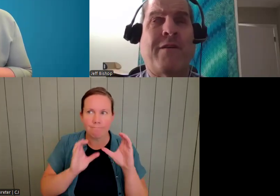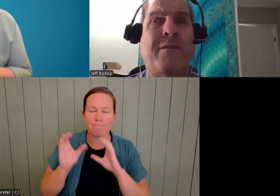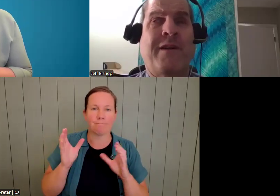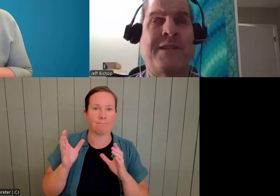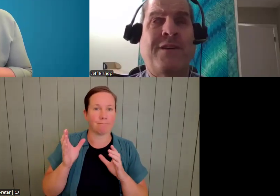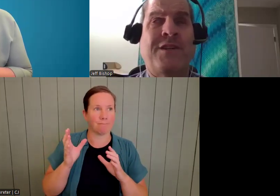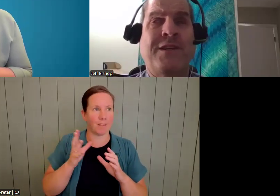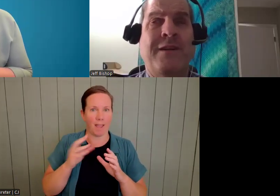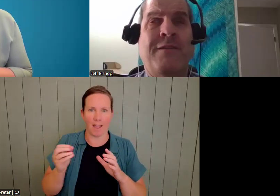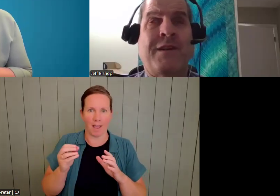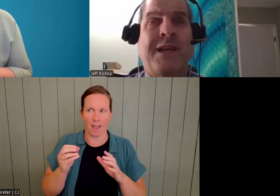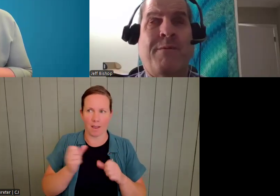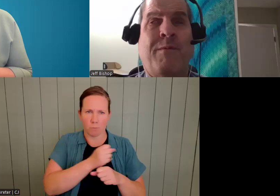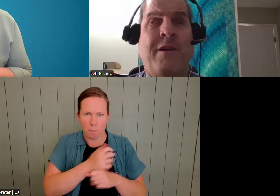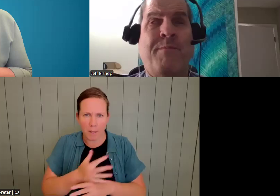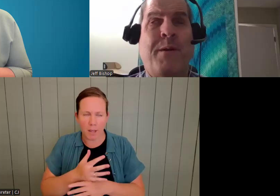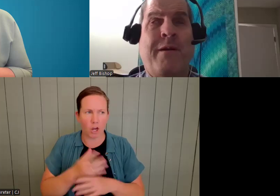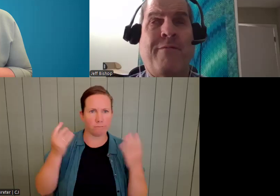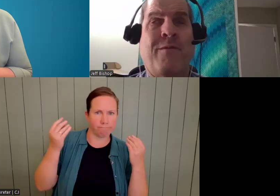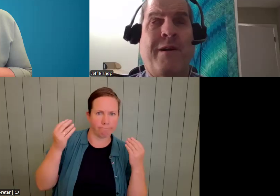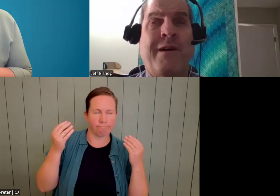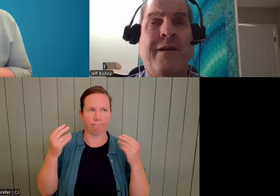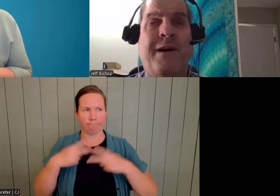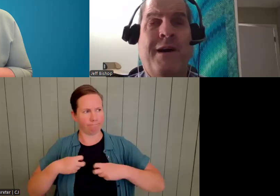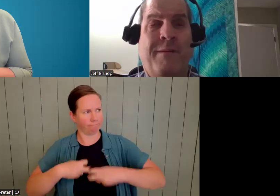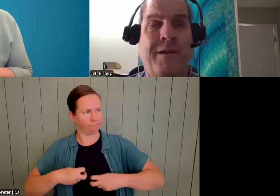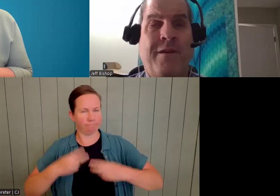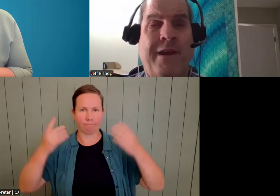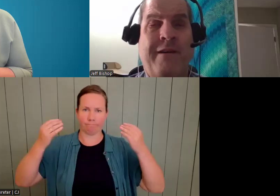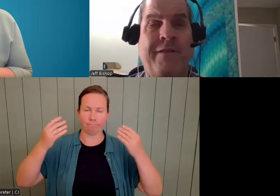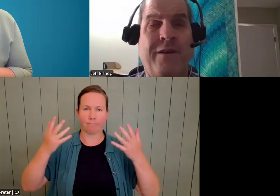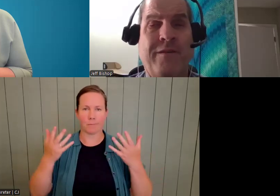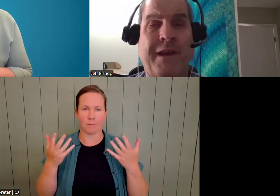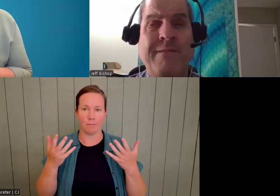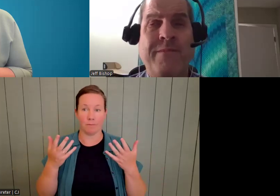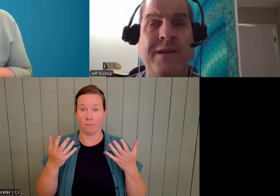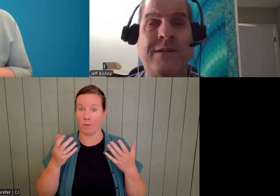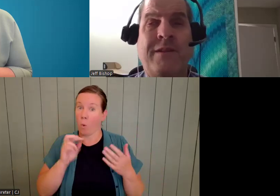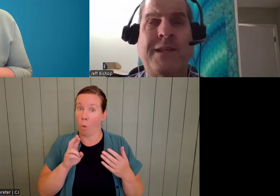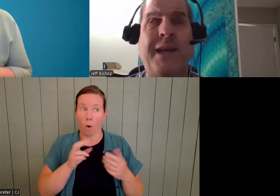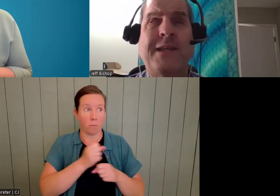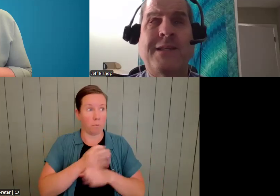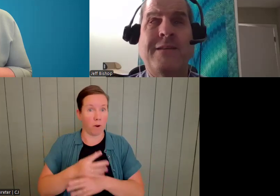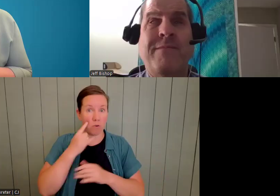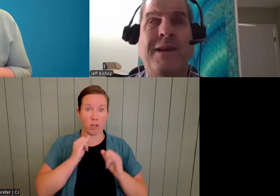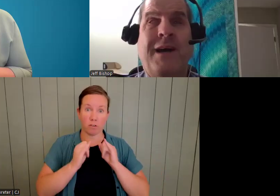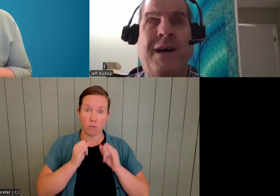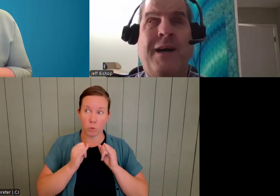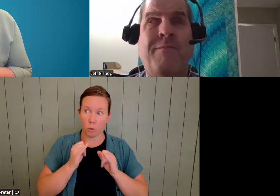for your career search. For example, when you're preparing for your interview. Okay. So in this